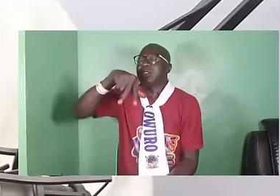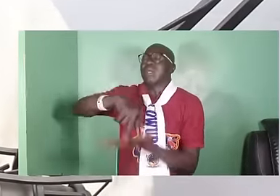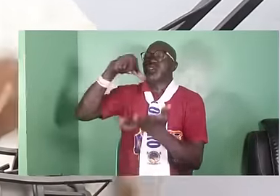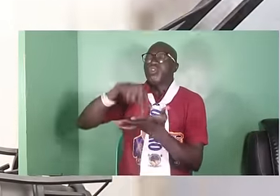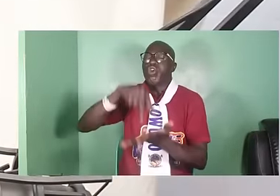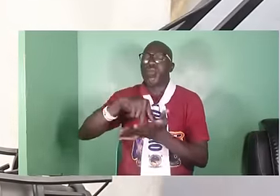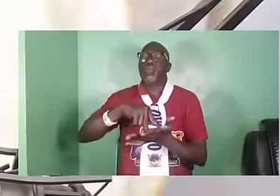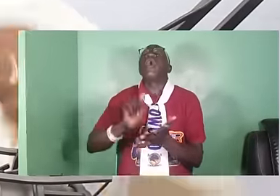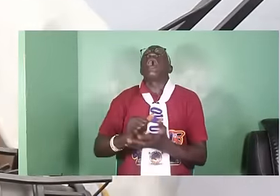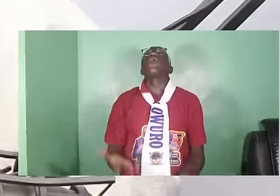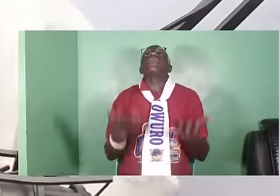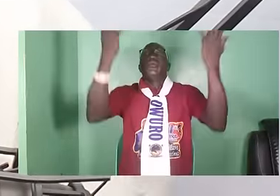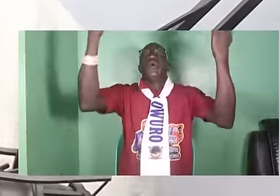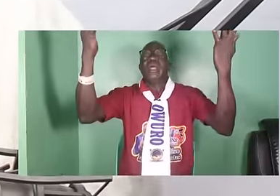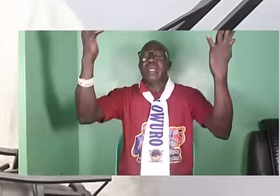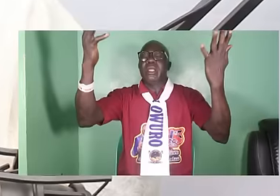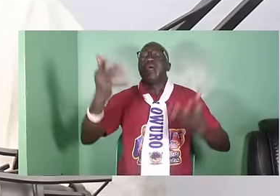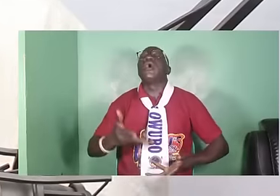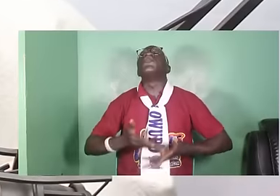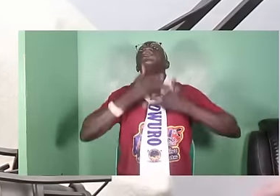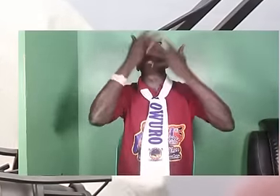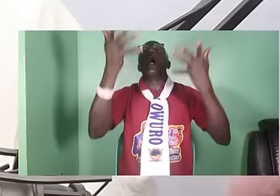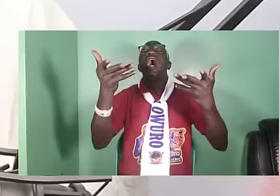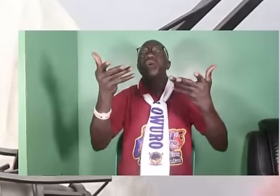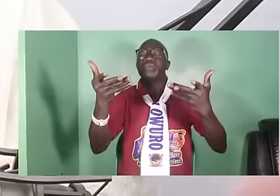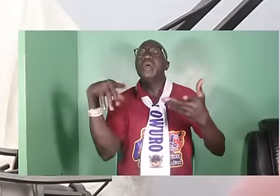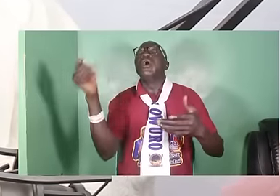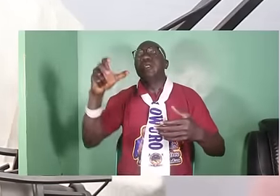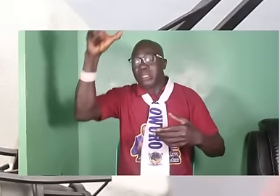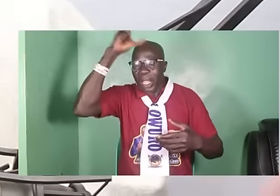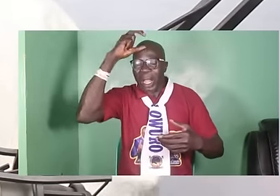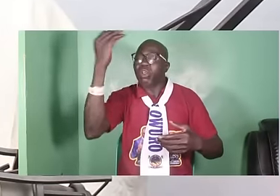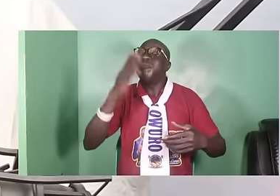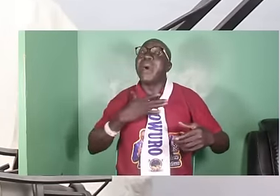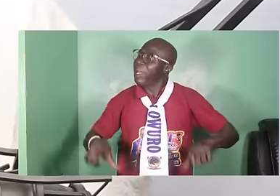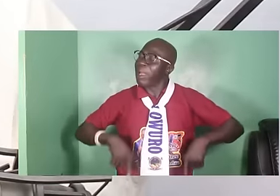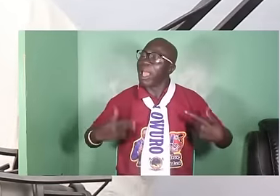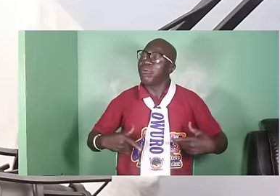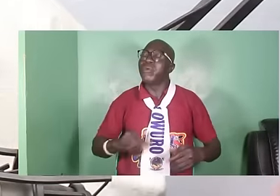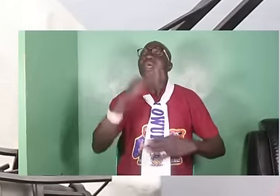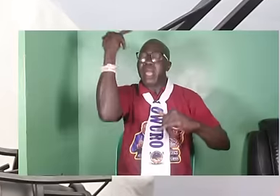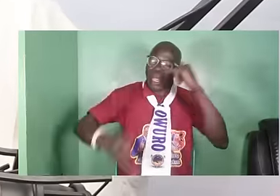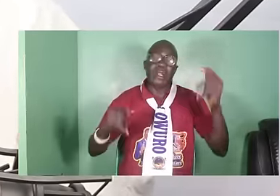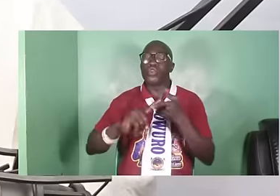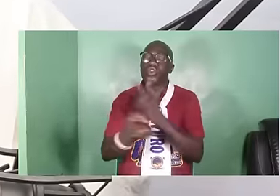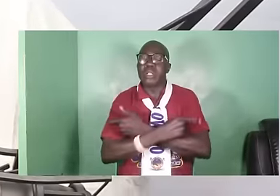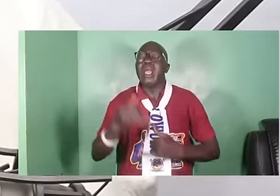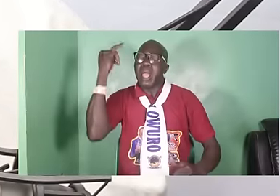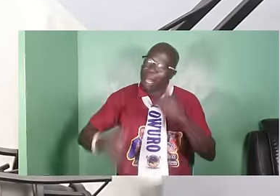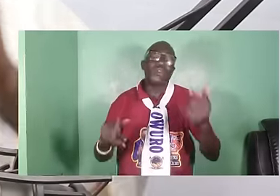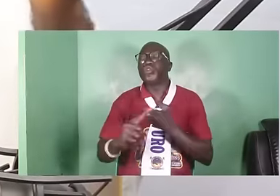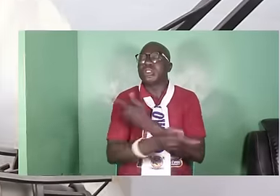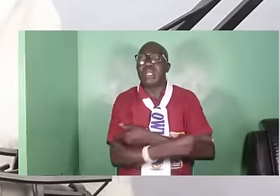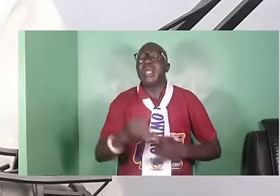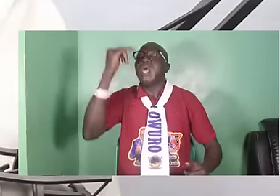Everybody stand up. And I want shocking. Why want my party? Who will not shout? Oh mera ye me. The giants of my life. Oh when they bow. Oh when they